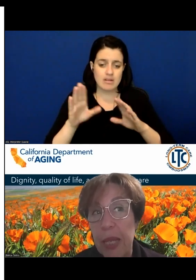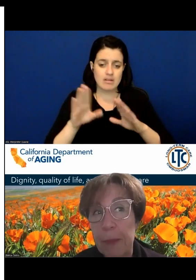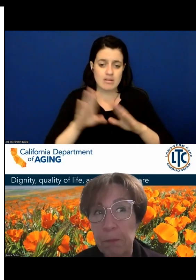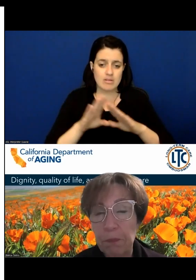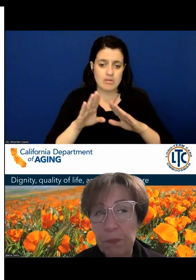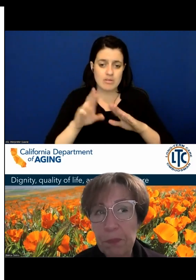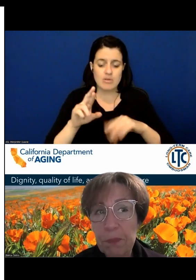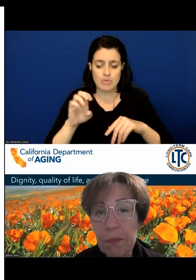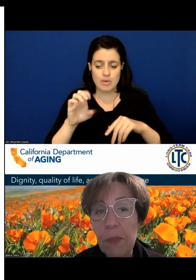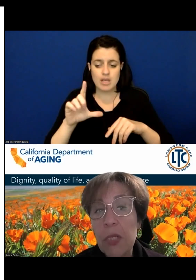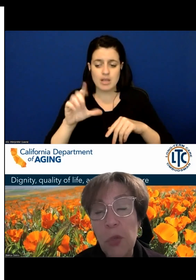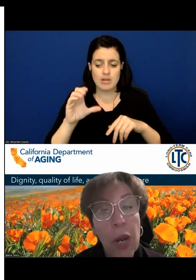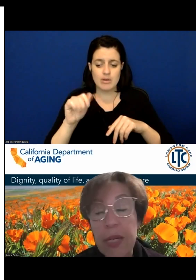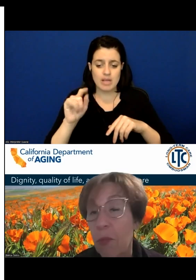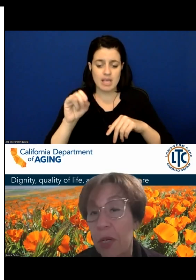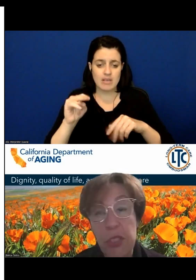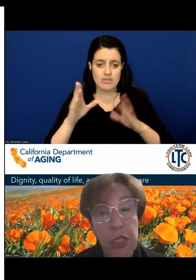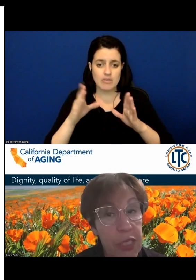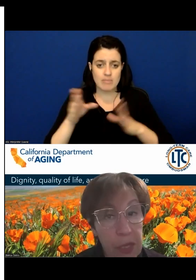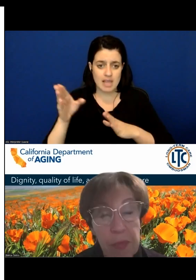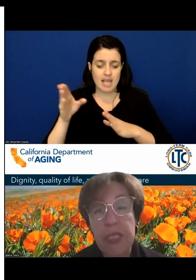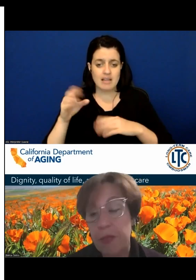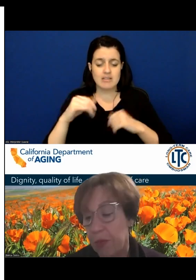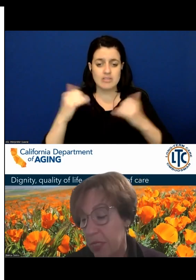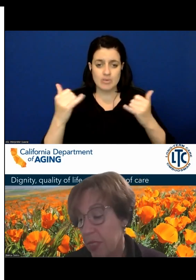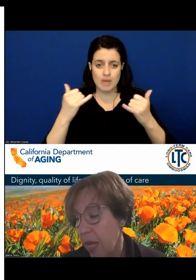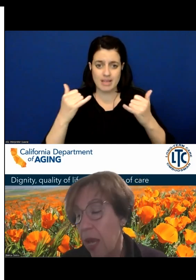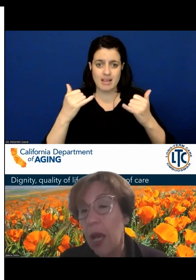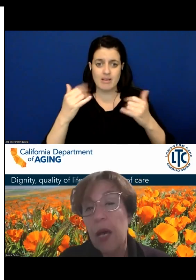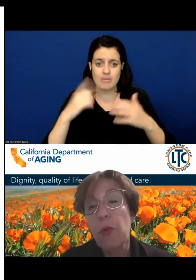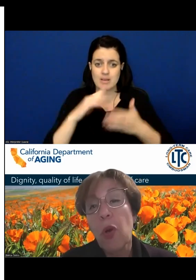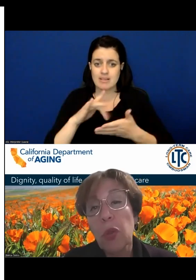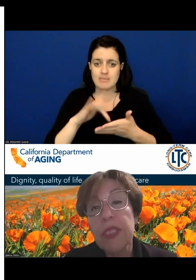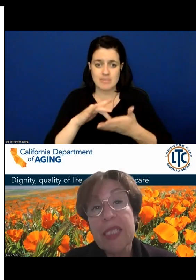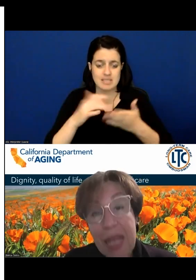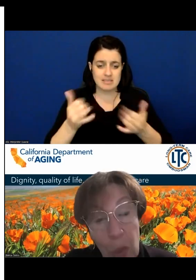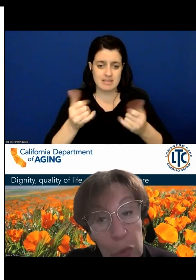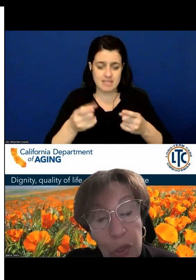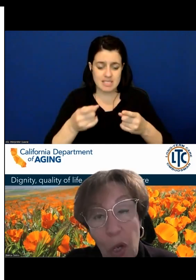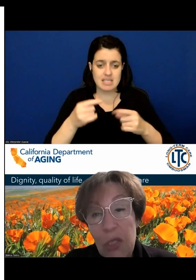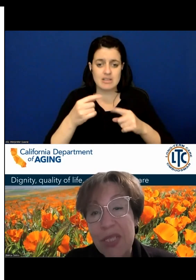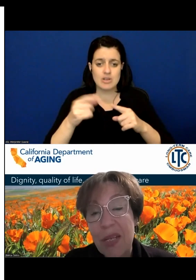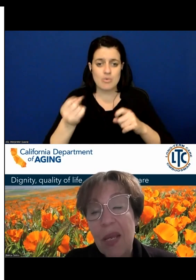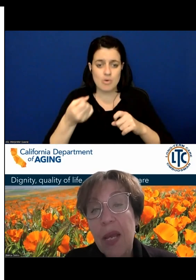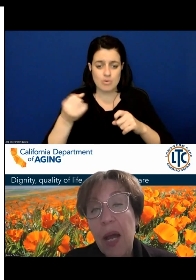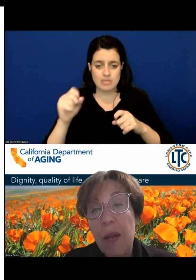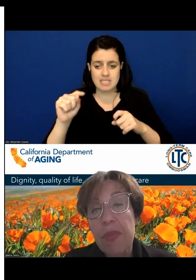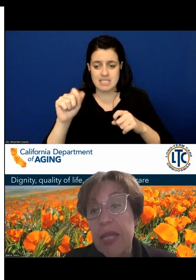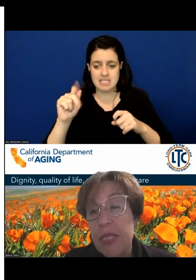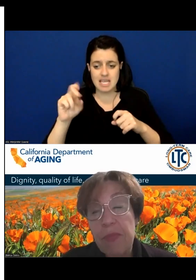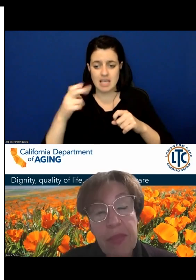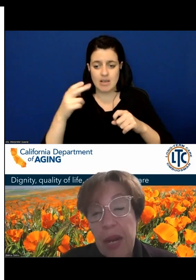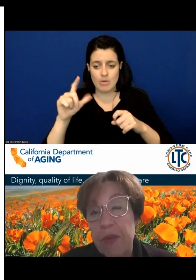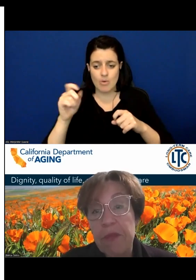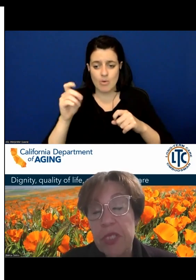relocation plan. So right now we are just in the midst of this. We're holding stakeholder calls.